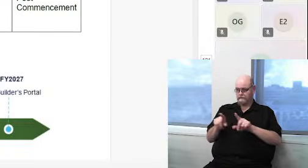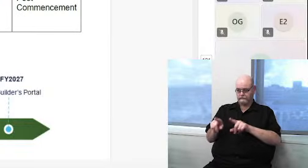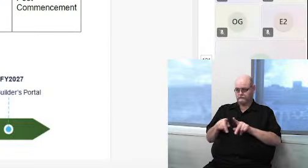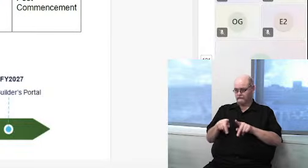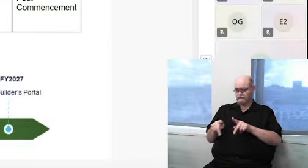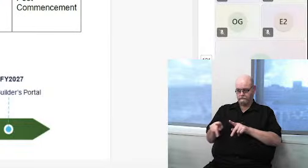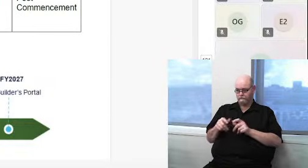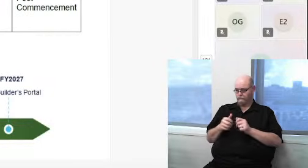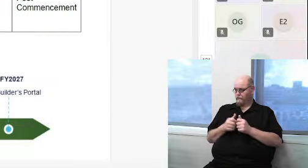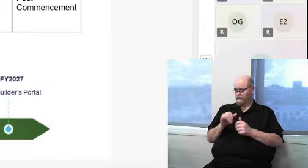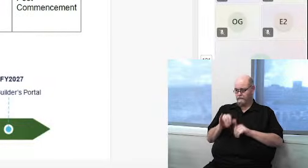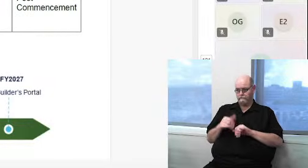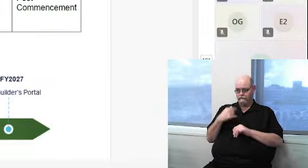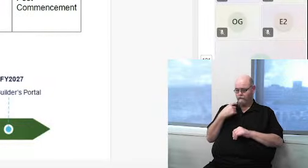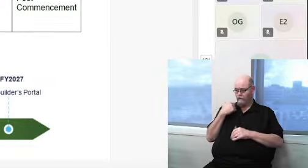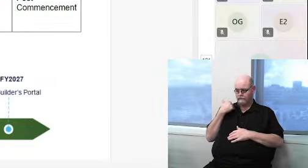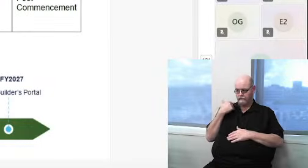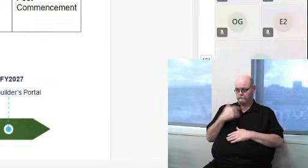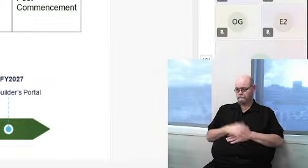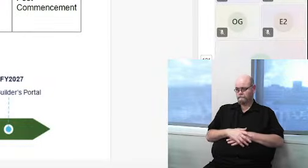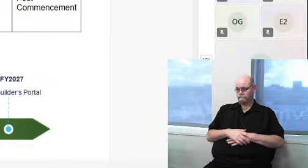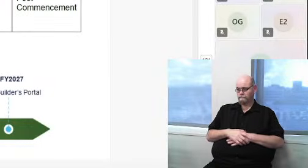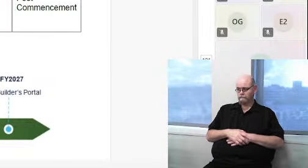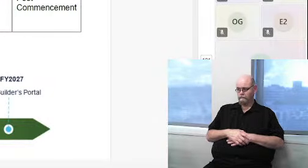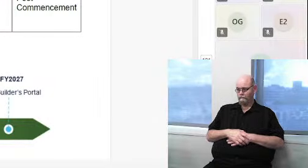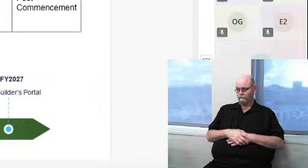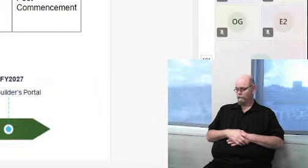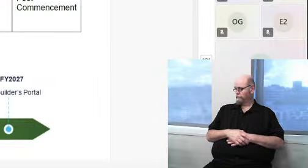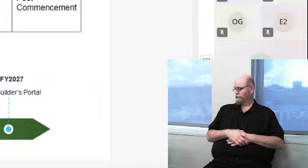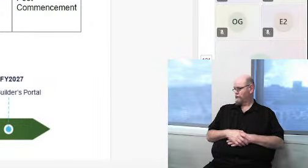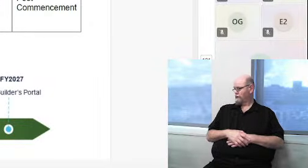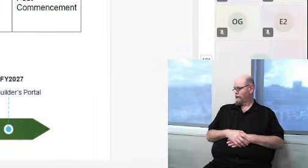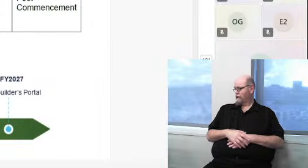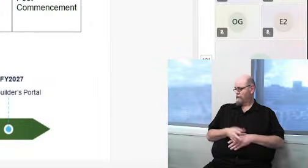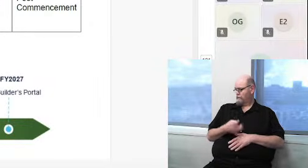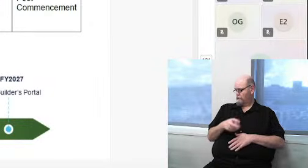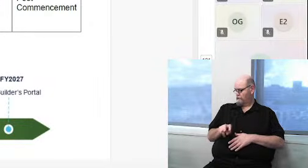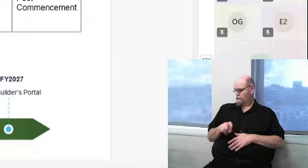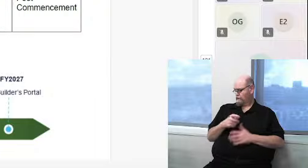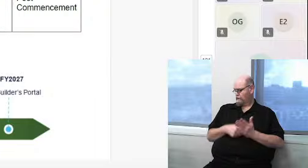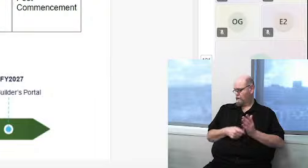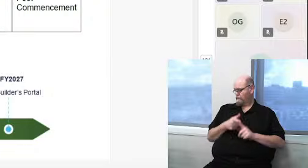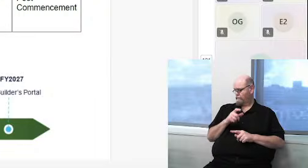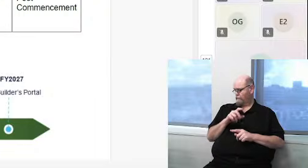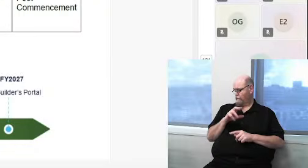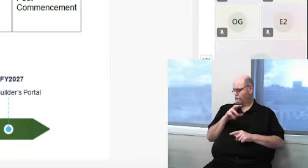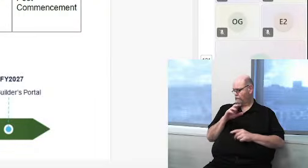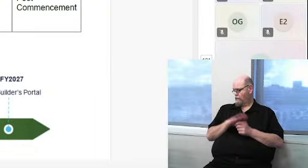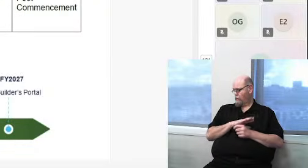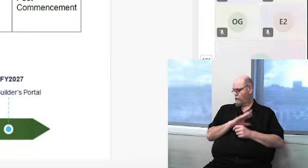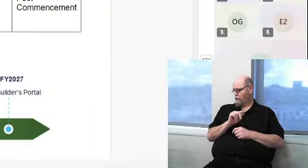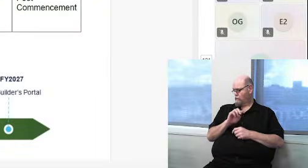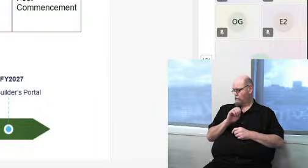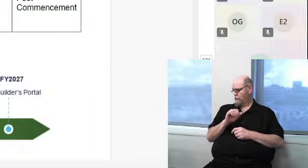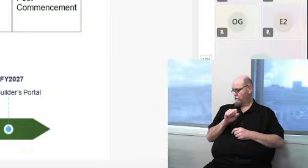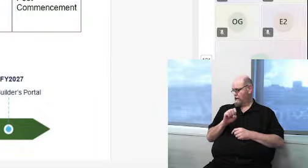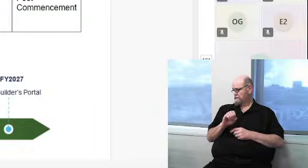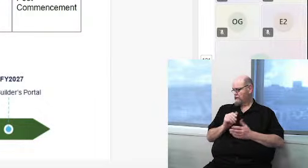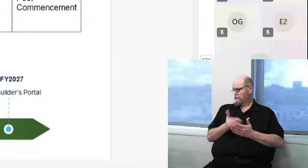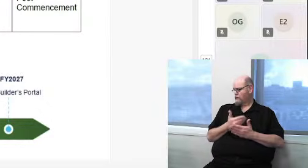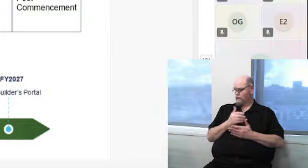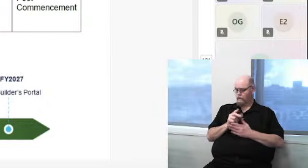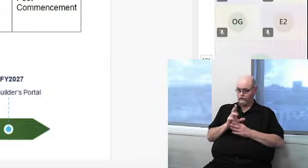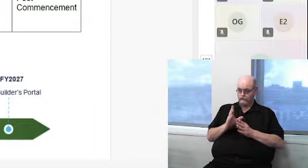consistent with what we have discussed. Yes, sir. Okay. So it's basically to shift the cost off the whole rate base and onto the new